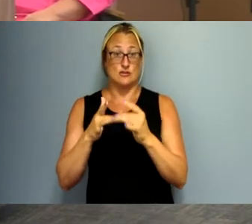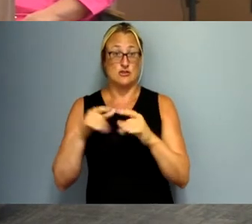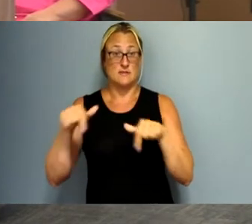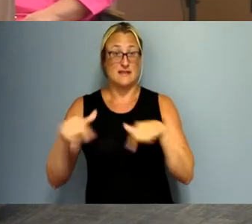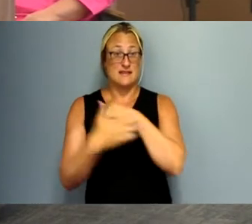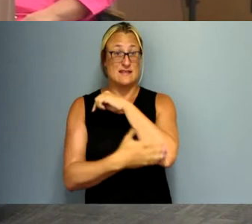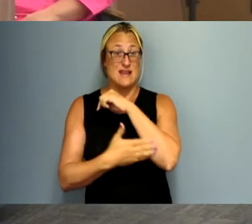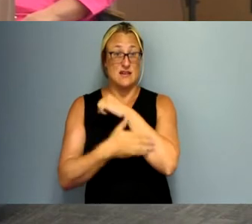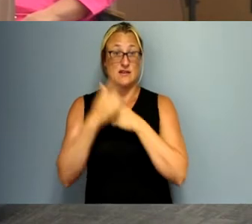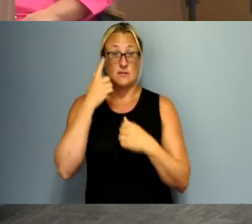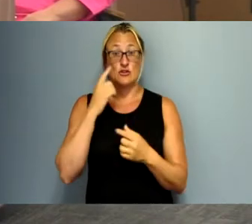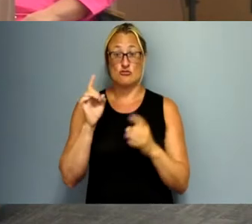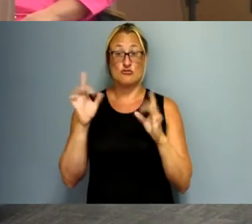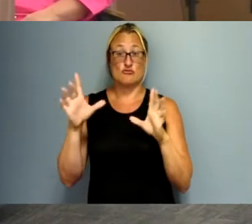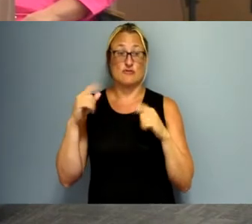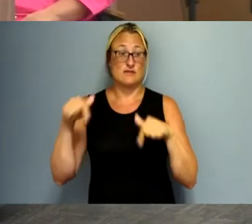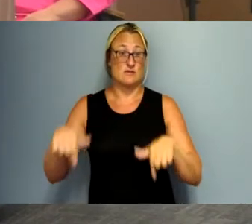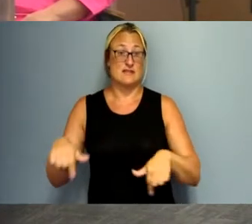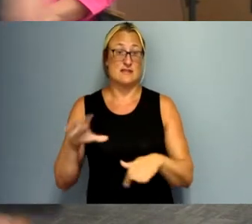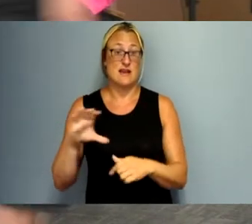because you're a disgrace to this county.